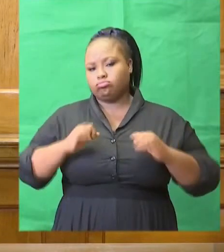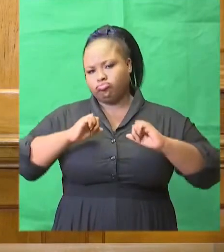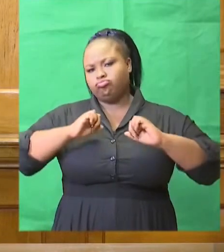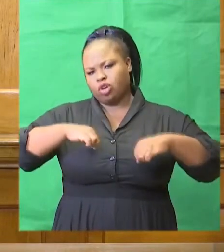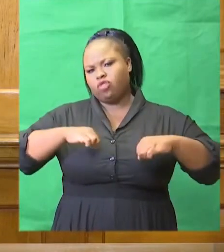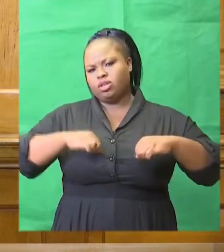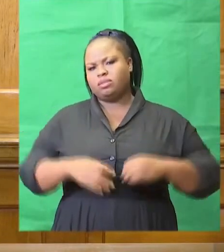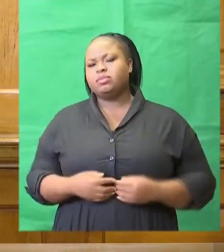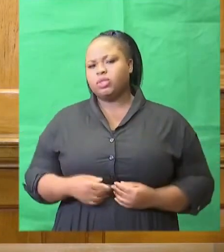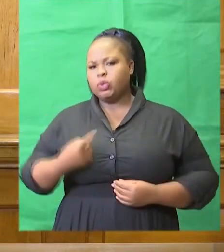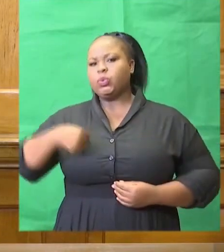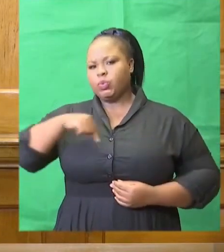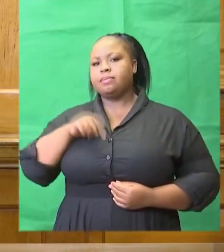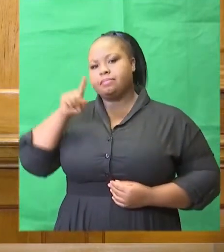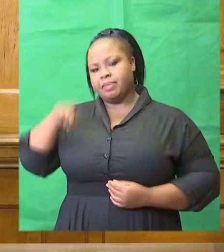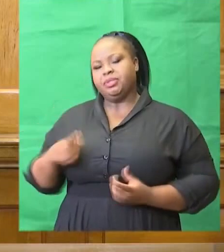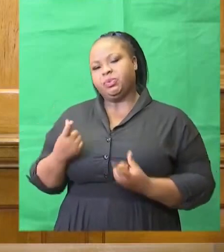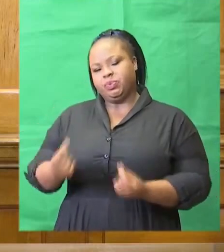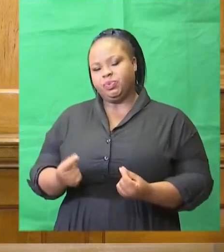need for such measures.